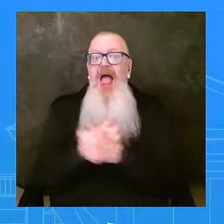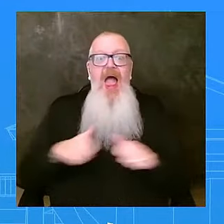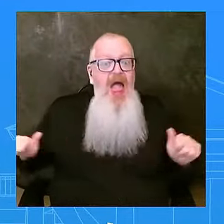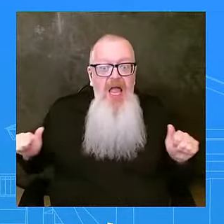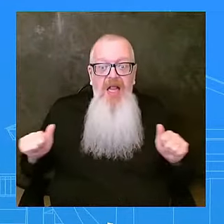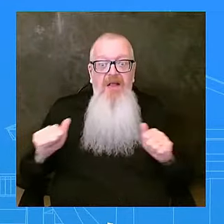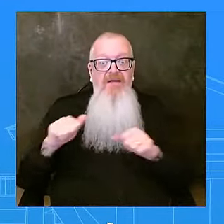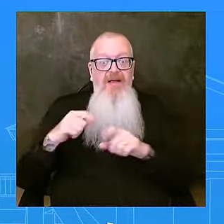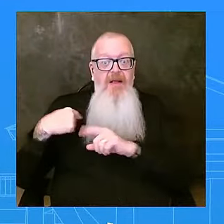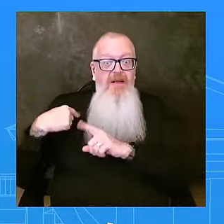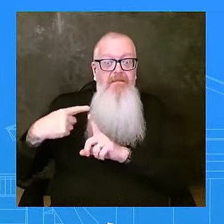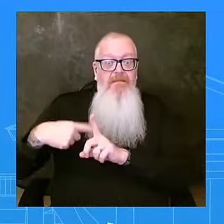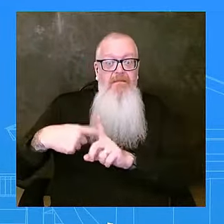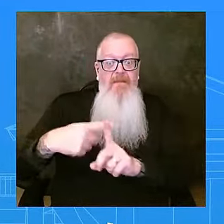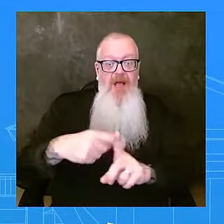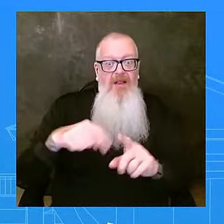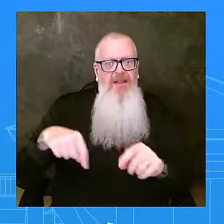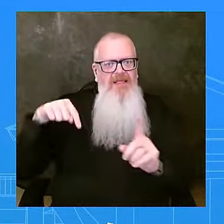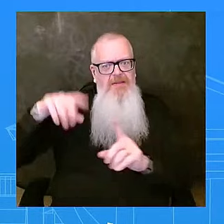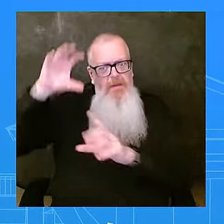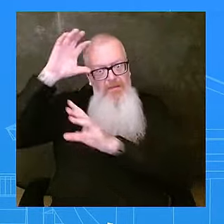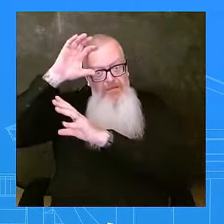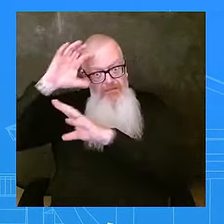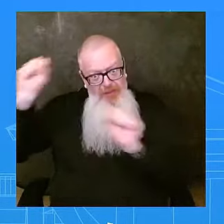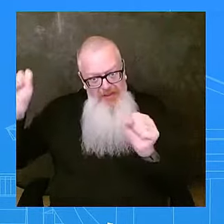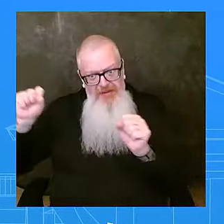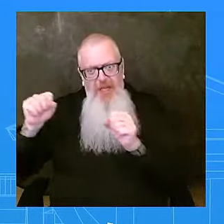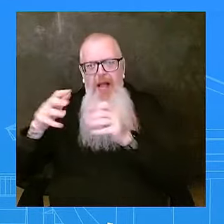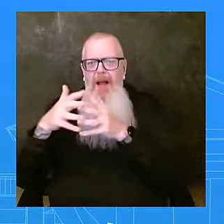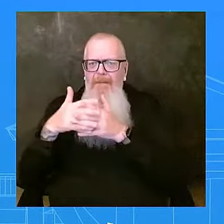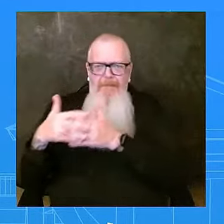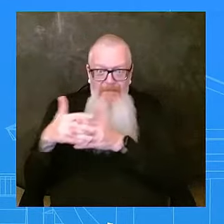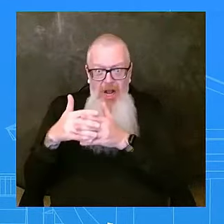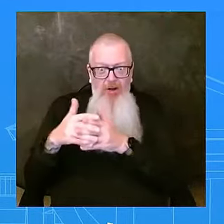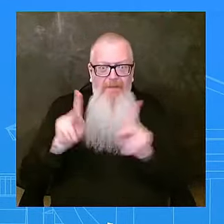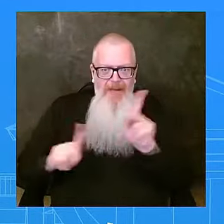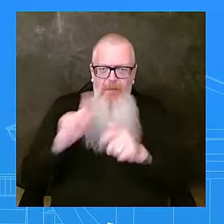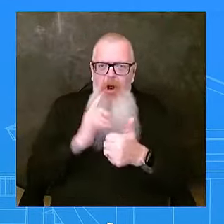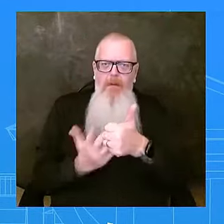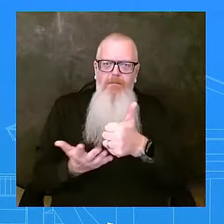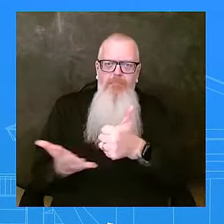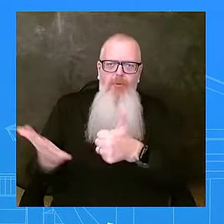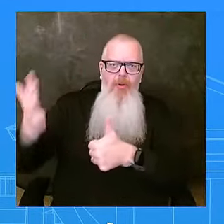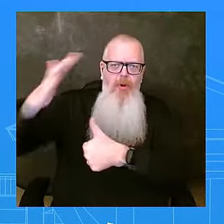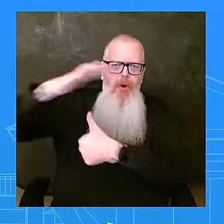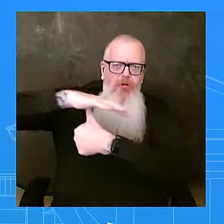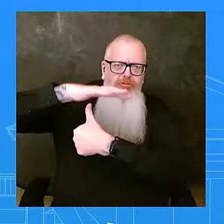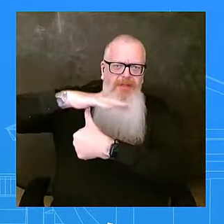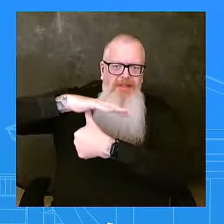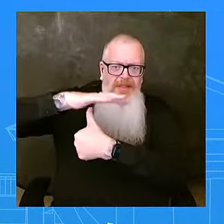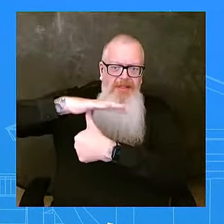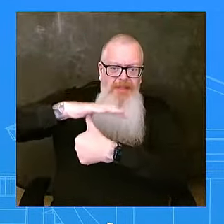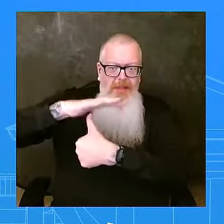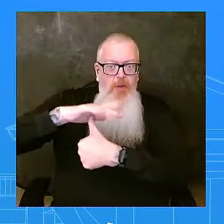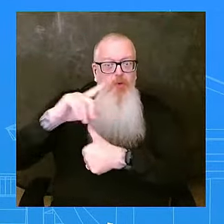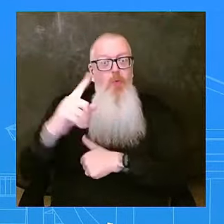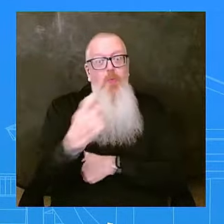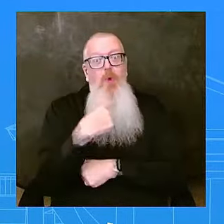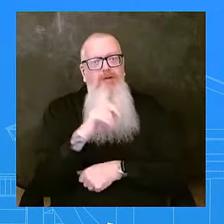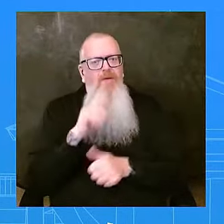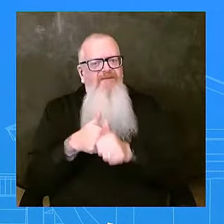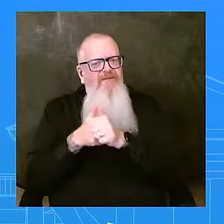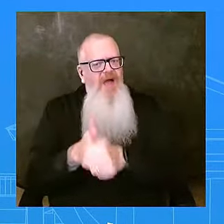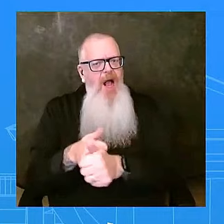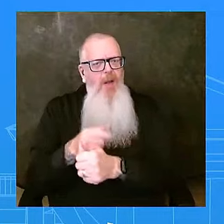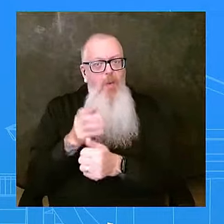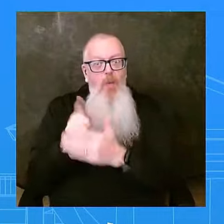he cares. He puts the American people first, and that's how, in your question, that's what he's going to do. He's going to do what's right for the American